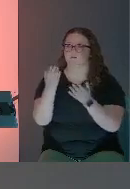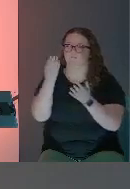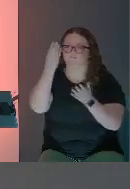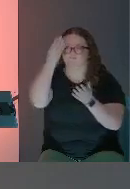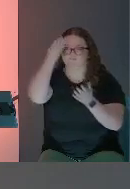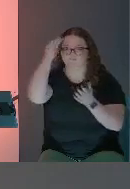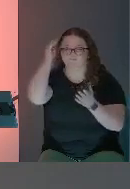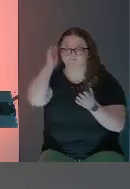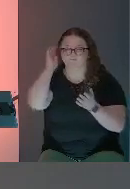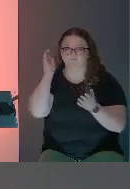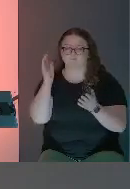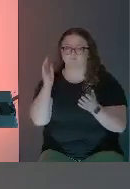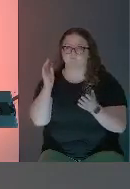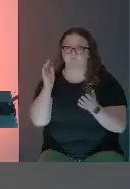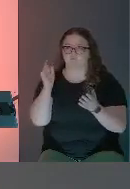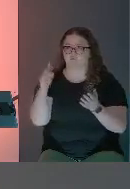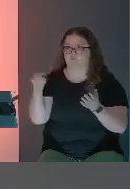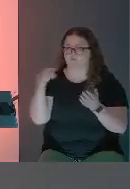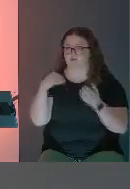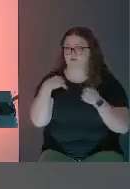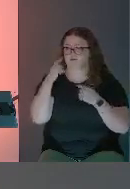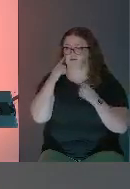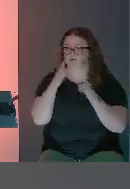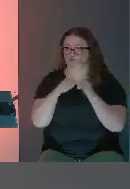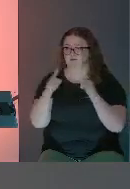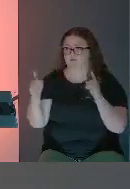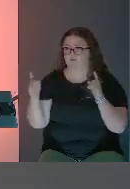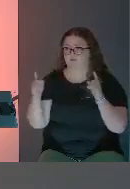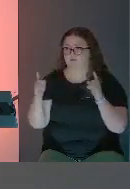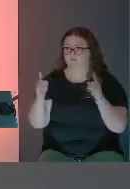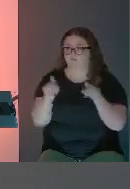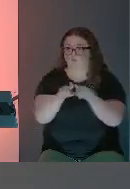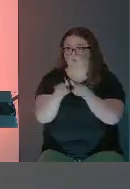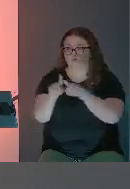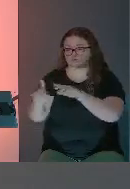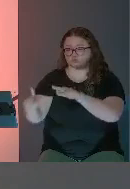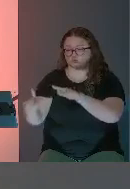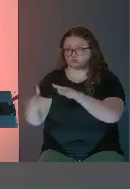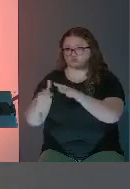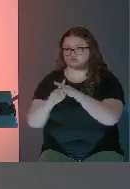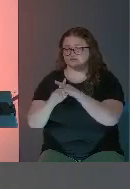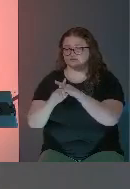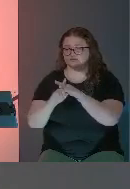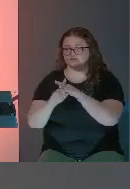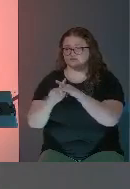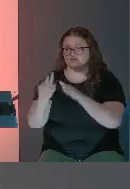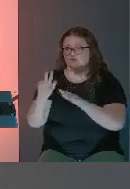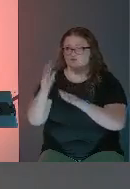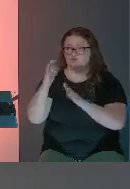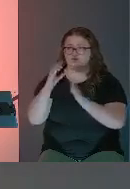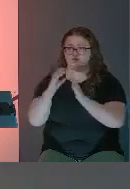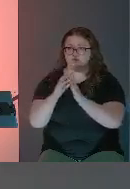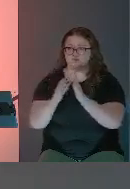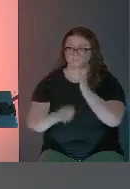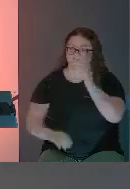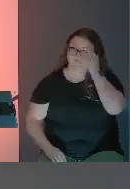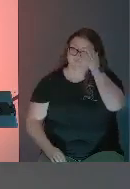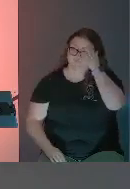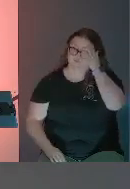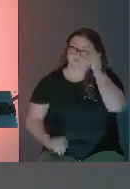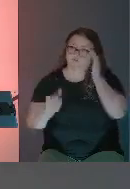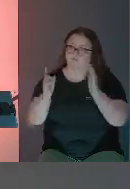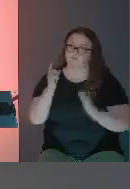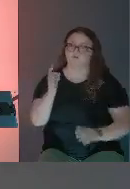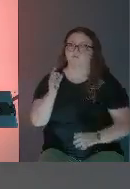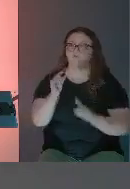folks, that you have an enemy who happens to show up in the third chapter. And you know what the first words out of his